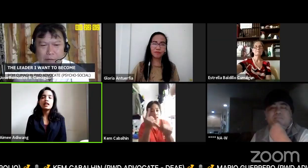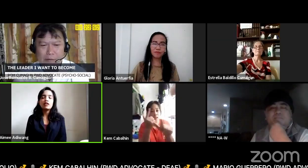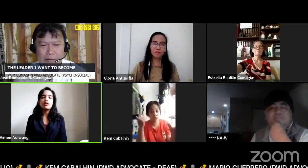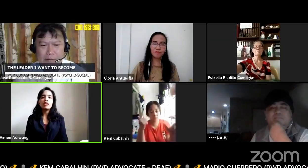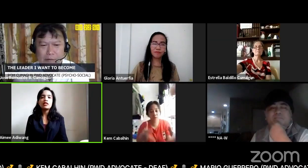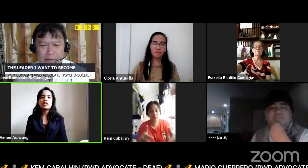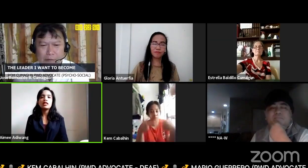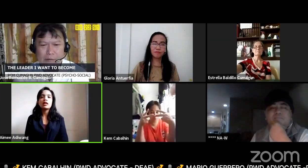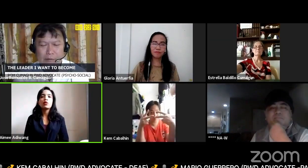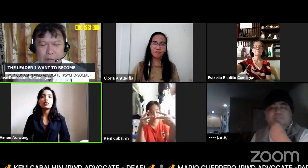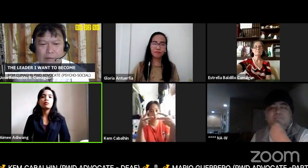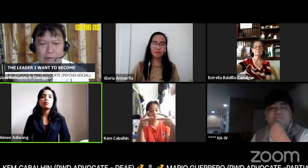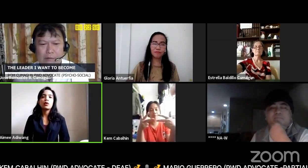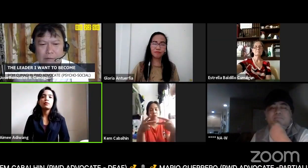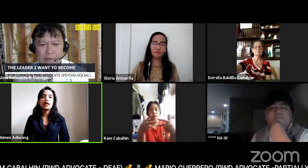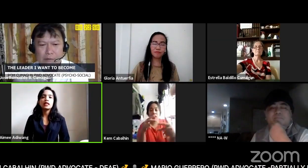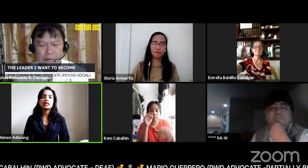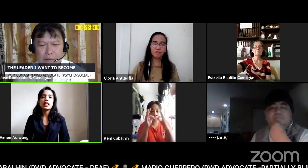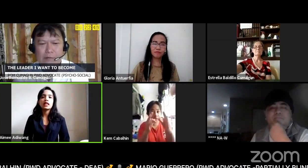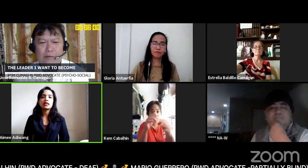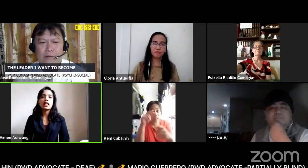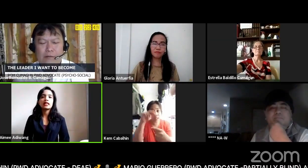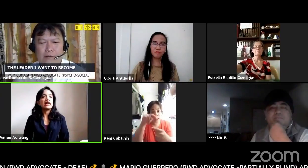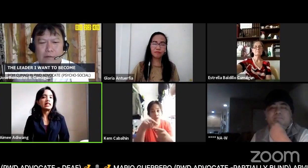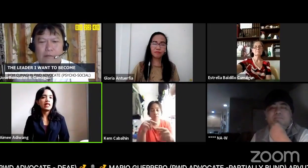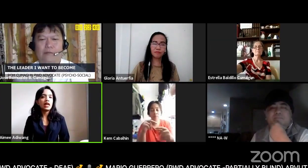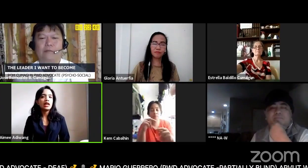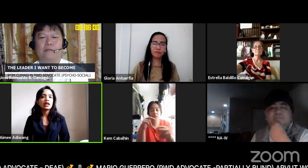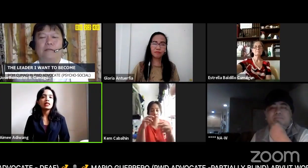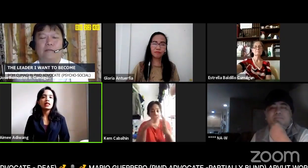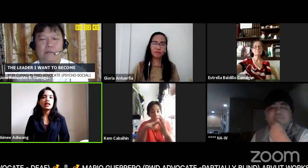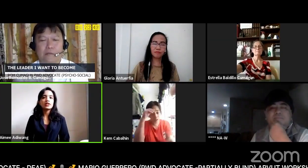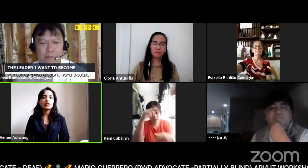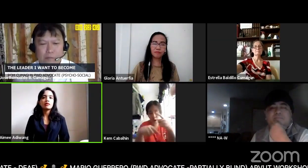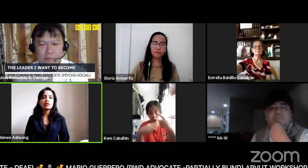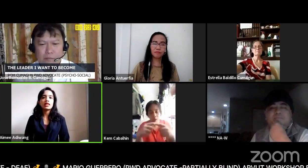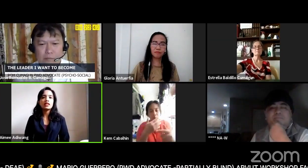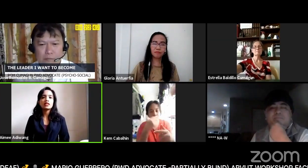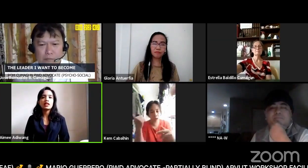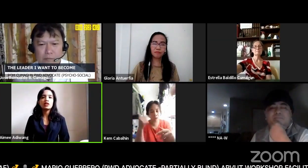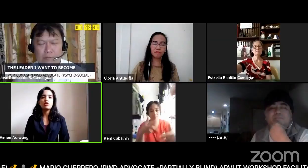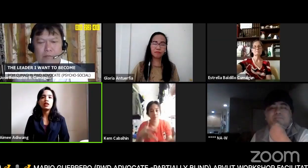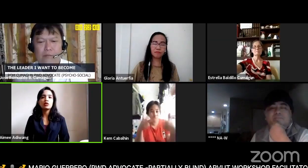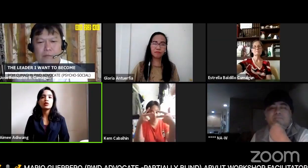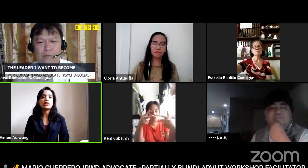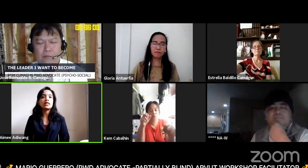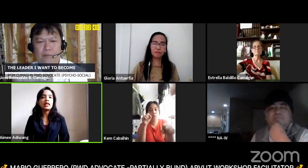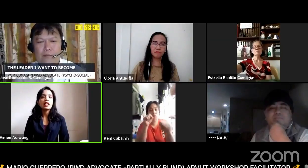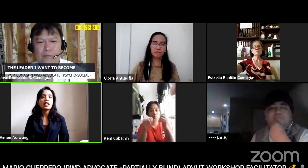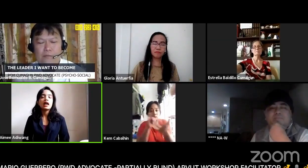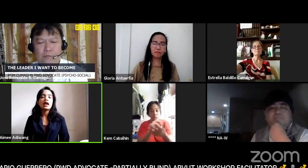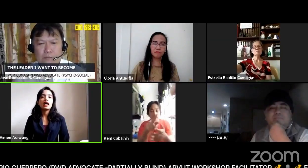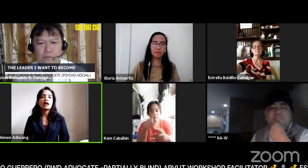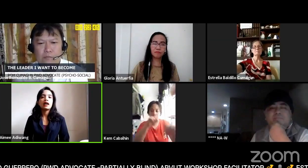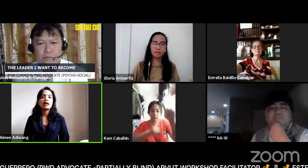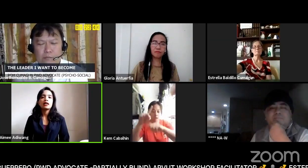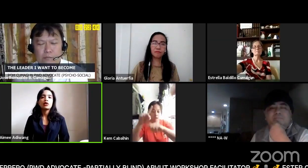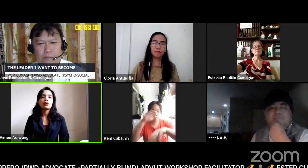pag sa if it's in the book po, it's not that easy kasi there are some signs that you need to